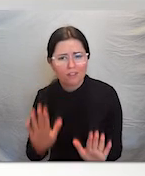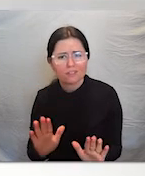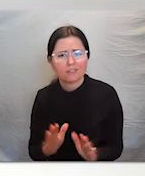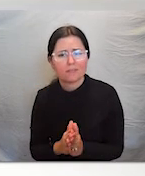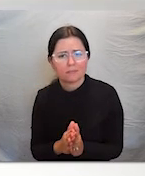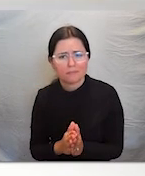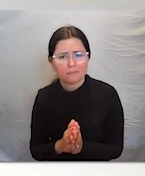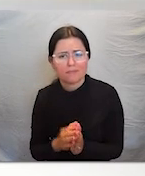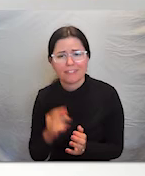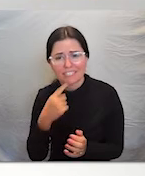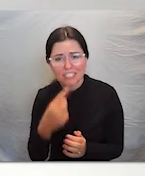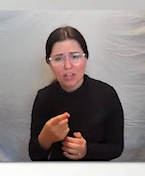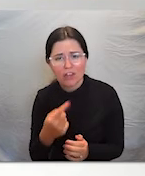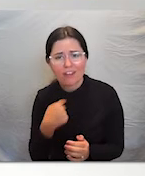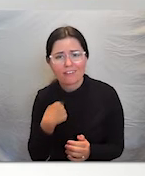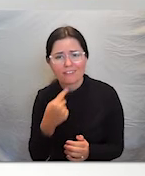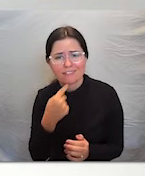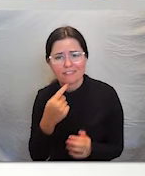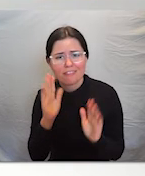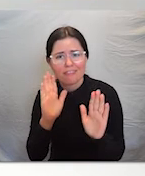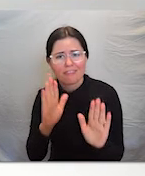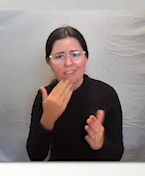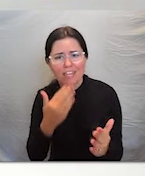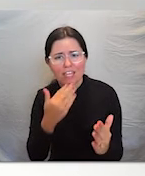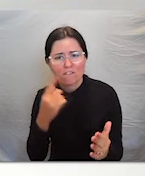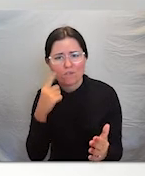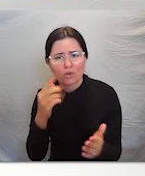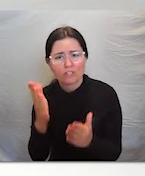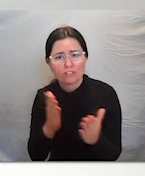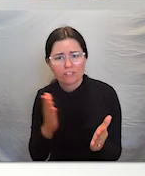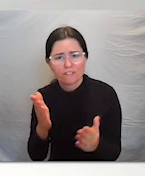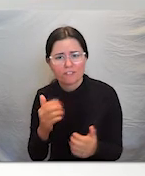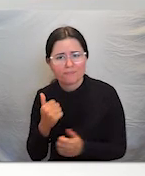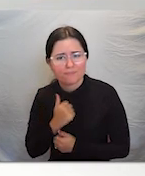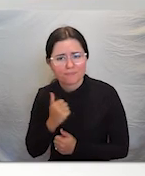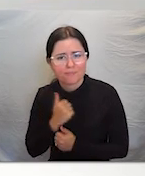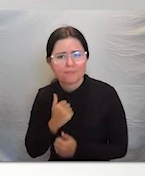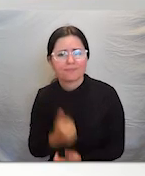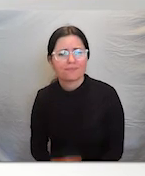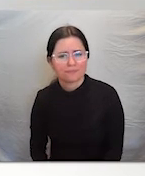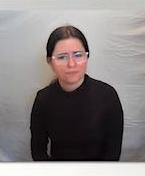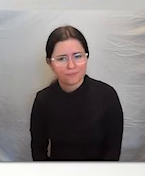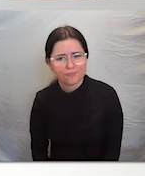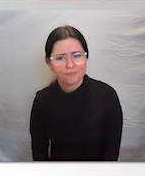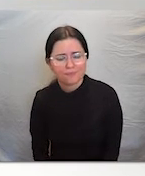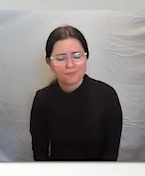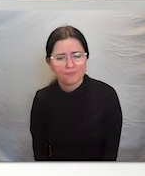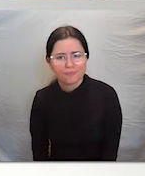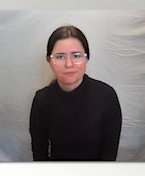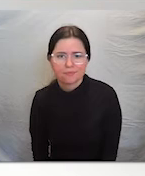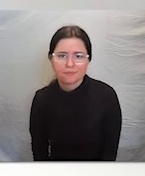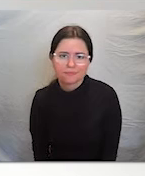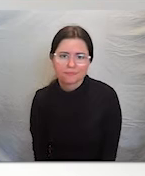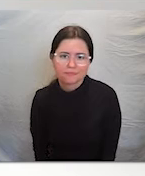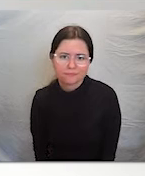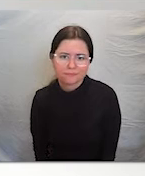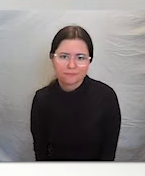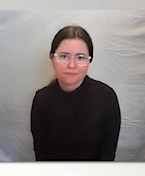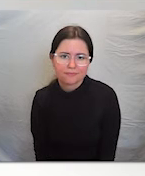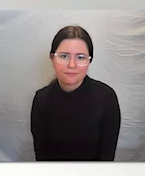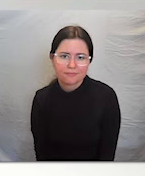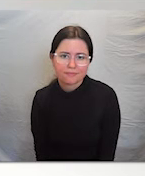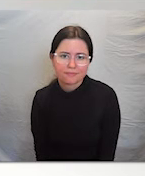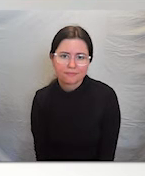her well, service. you know, she was, I mean, with years and but she was a